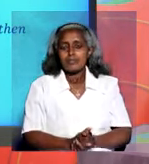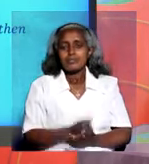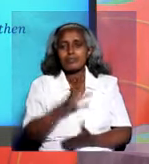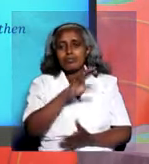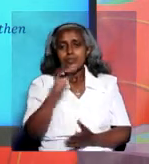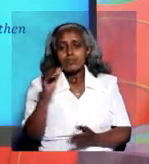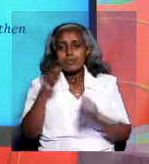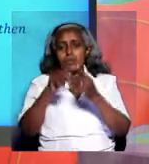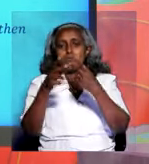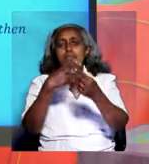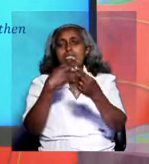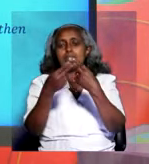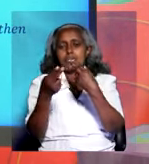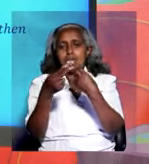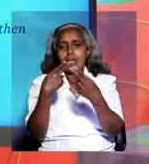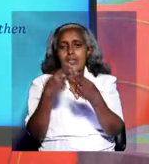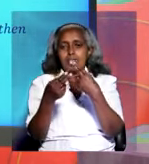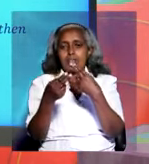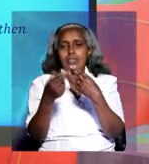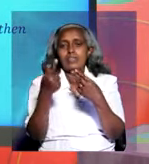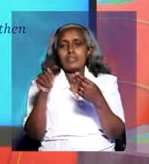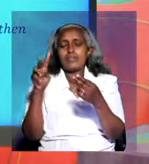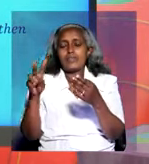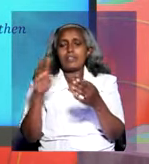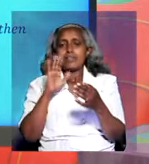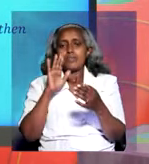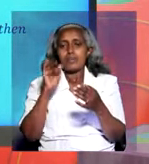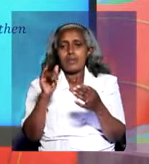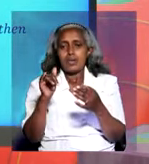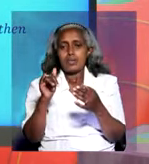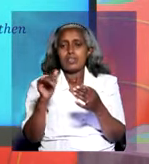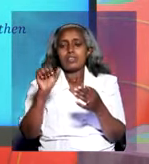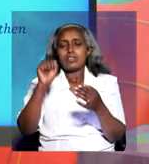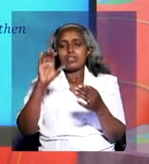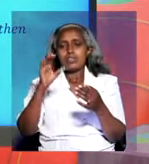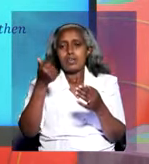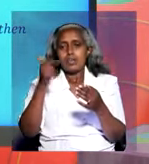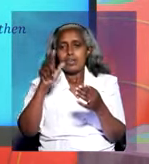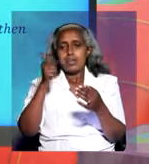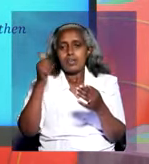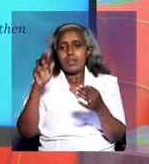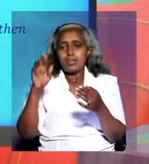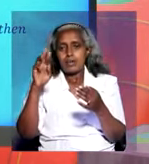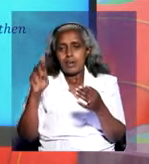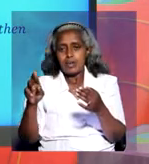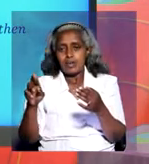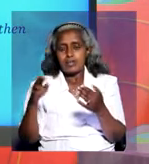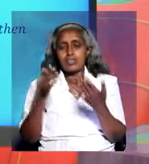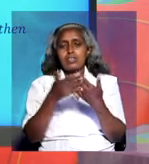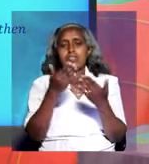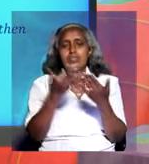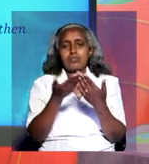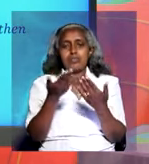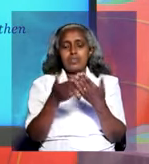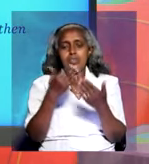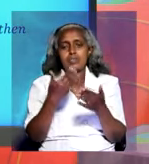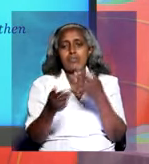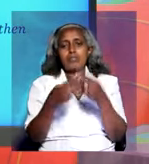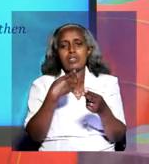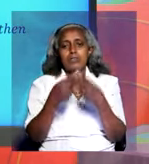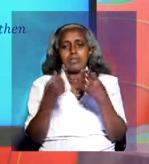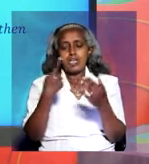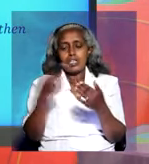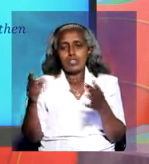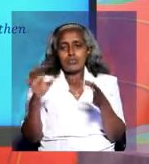And to multiply the vector by a scalar r, simply you multiply each component.